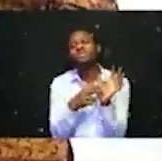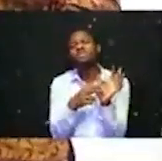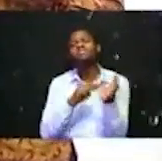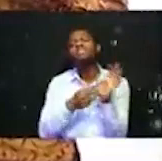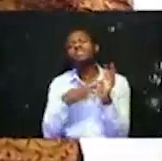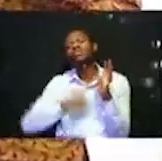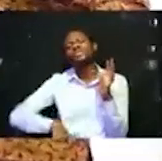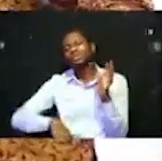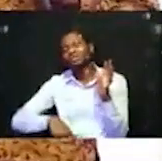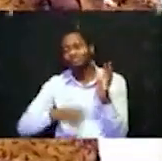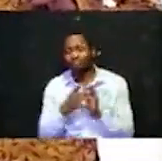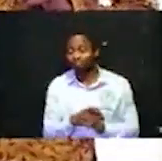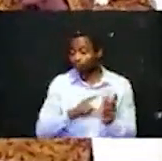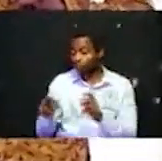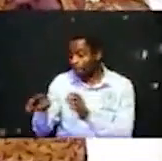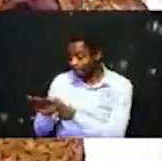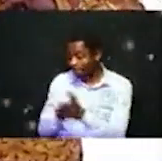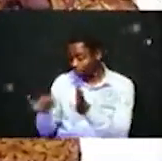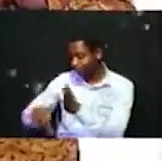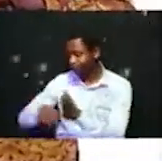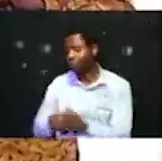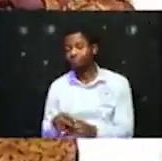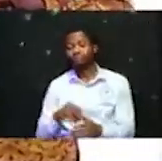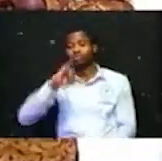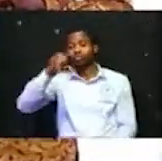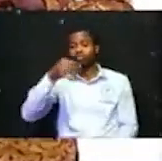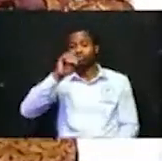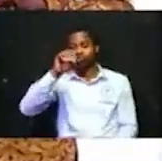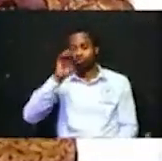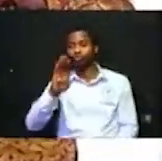I mean. Yeah, let's go to Job chapter